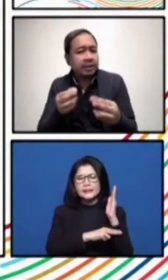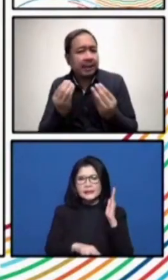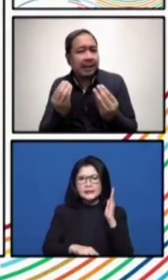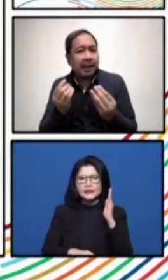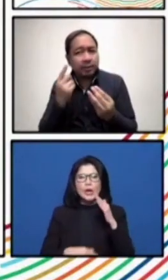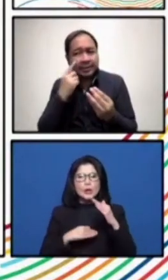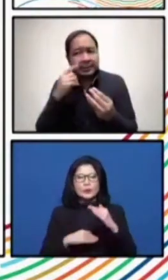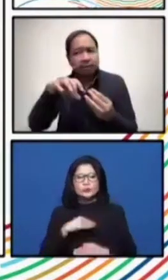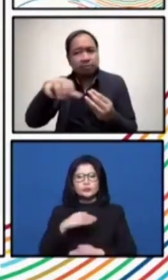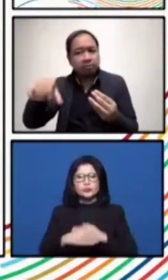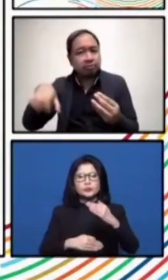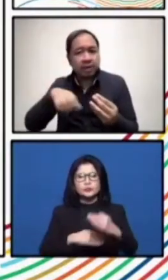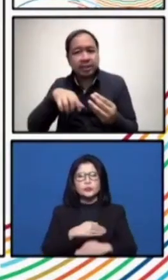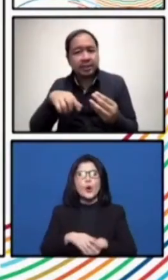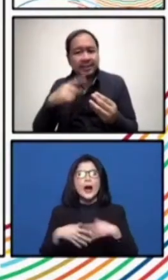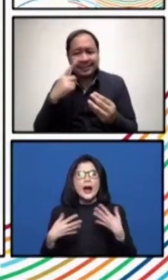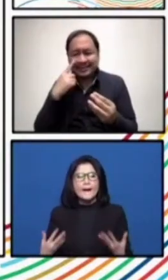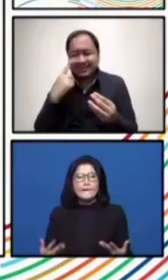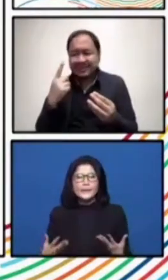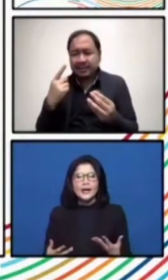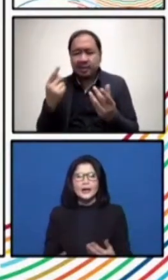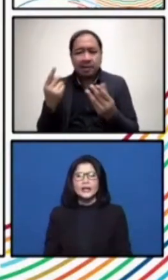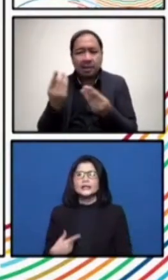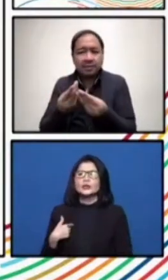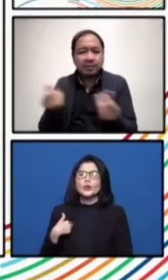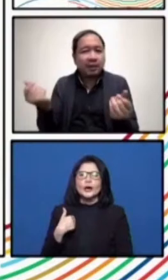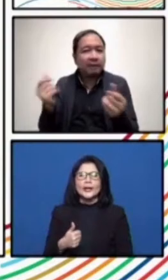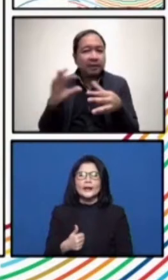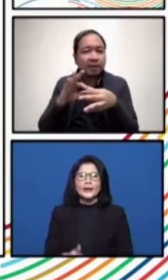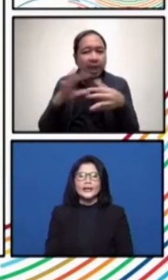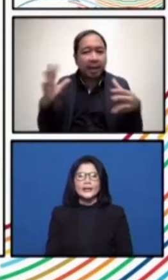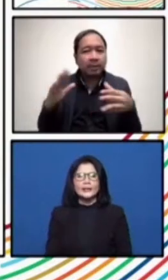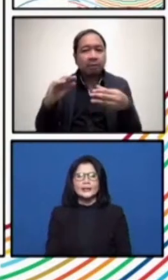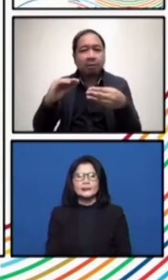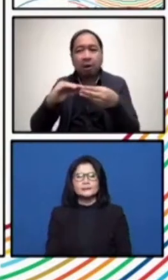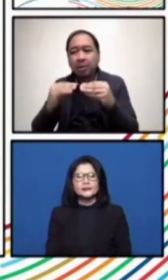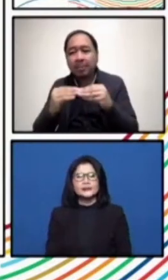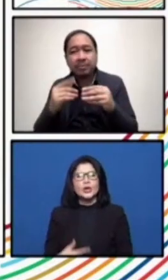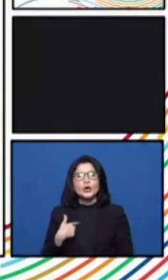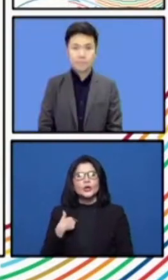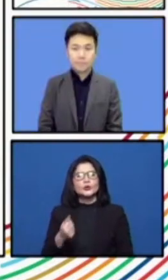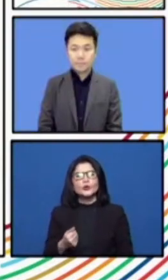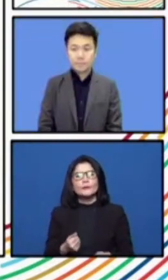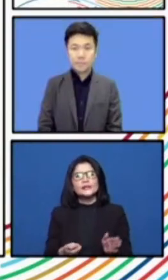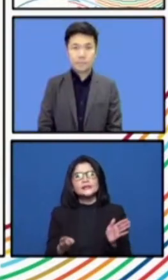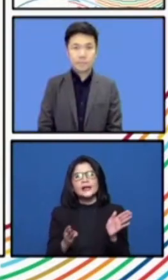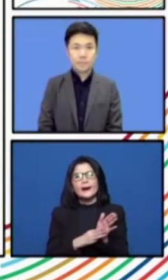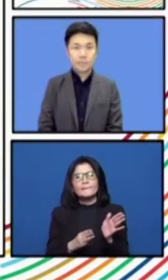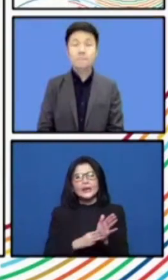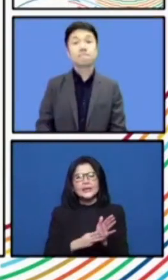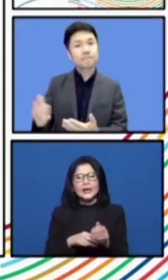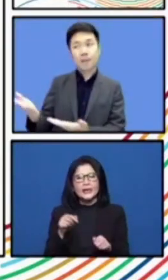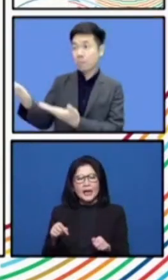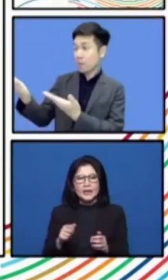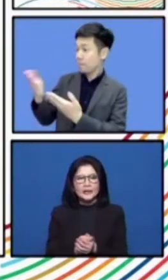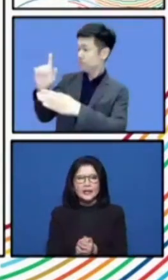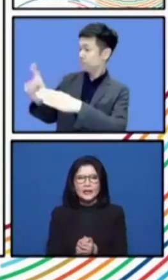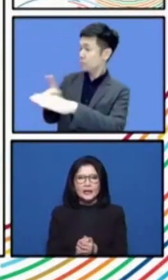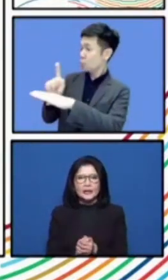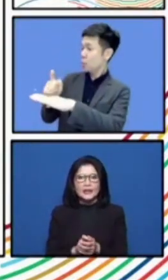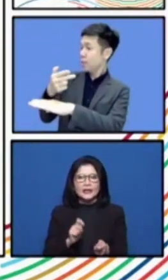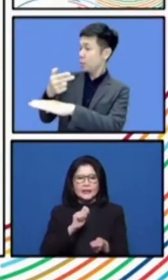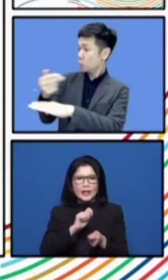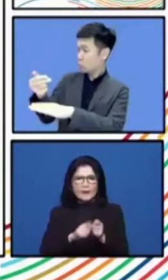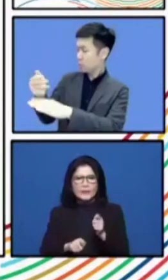states to overcome the gaps and challenges of harmonization or non-harmonization and what do you think of the main opportunities